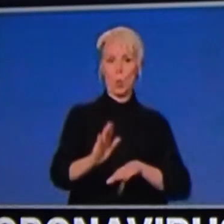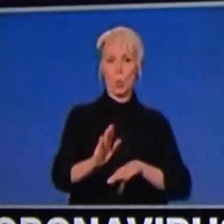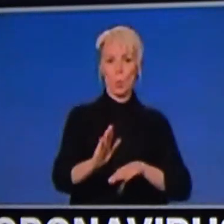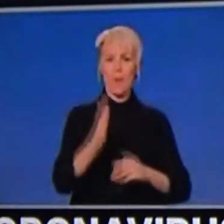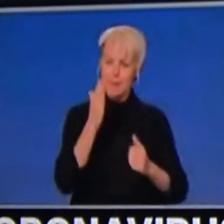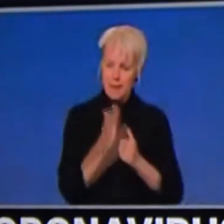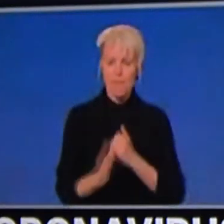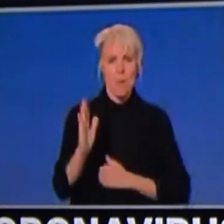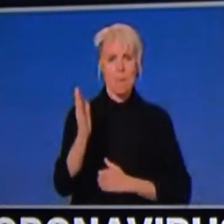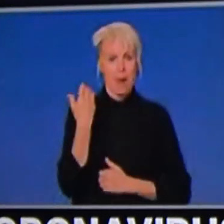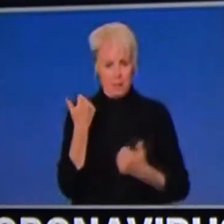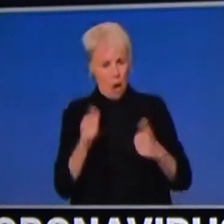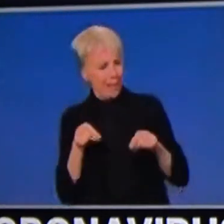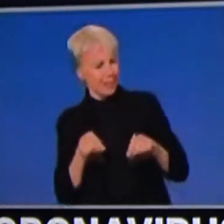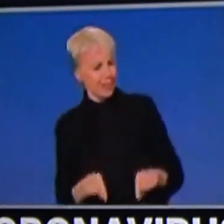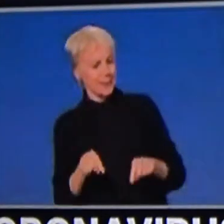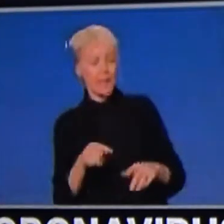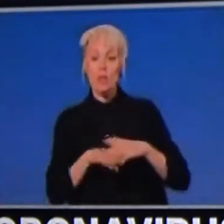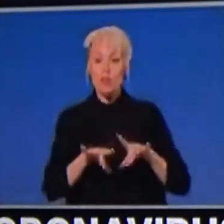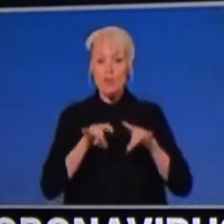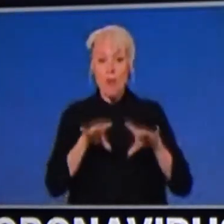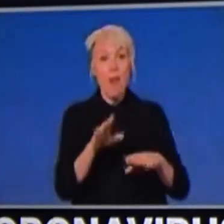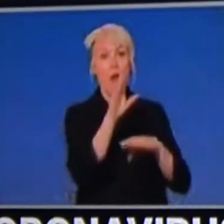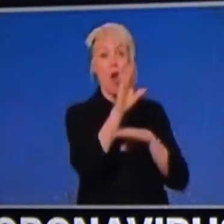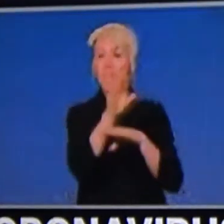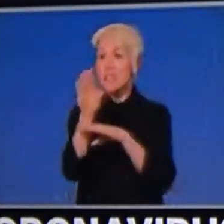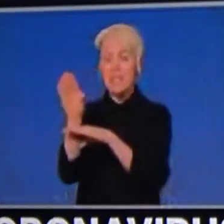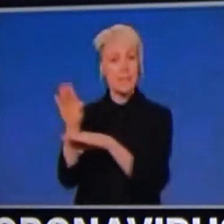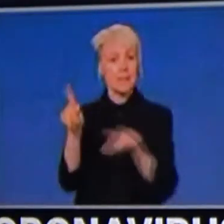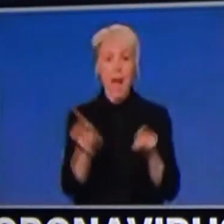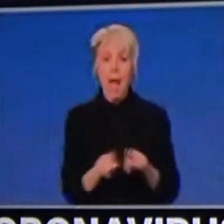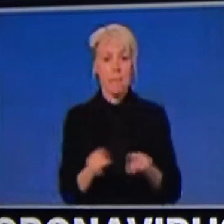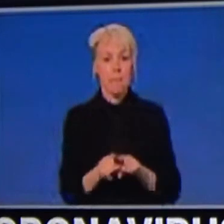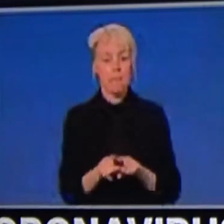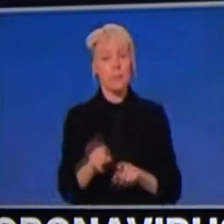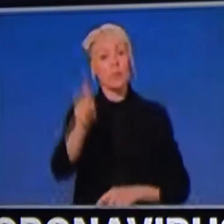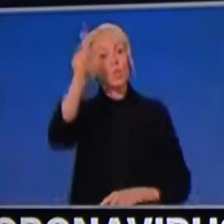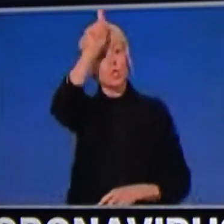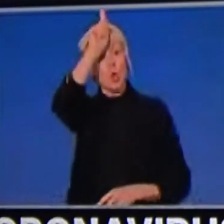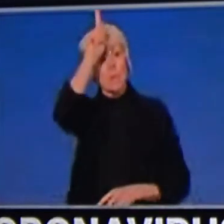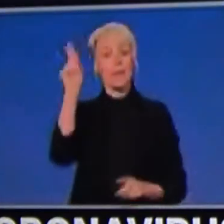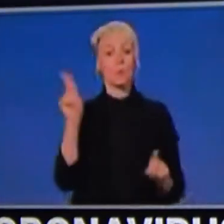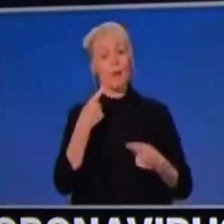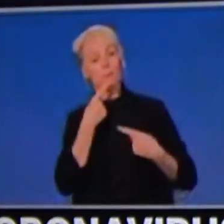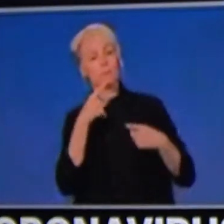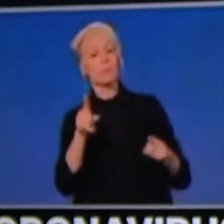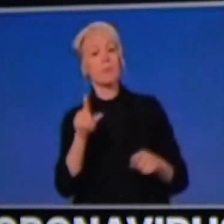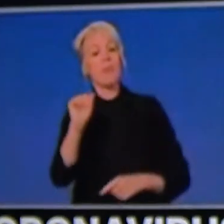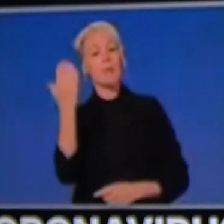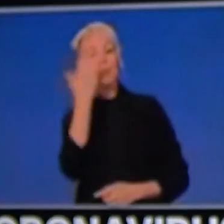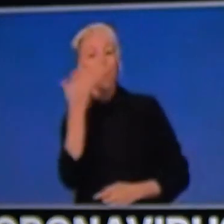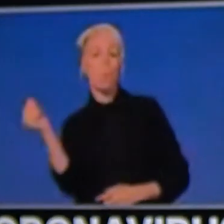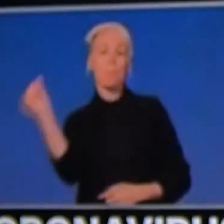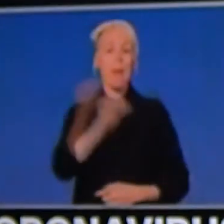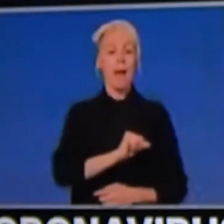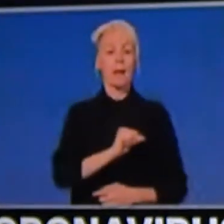has worked this out yet. I know Germany today, they've outlined that their schools will be coming back in May. There are changes, and